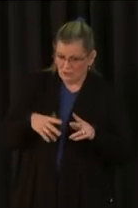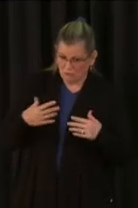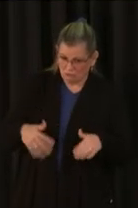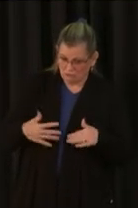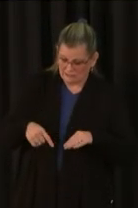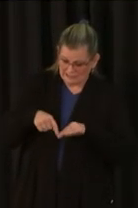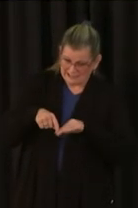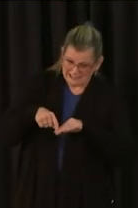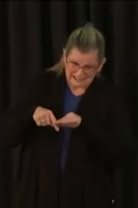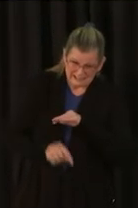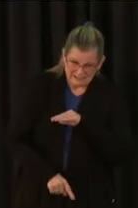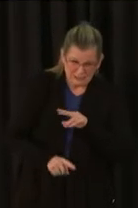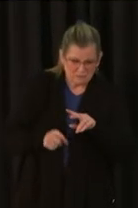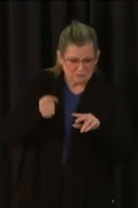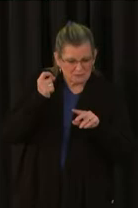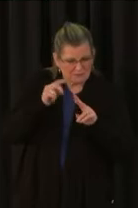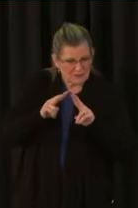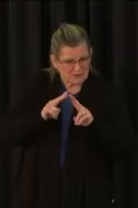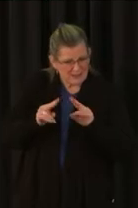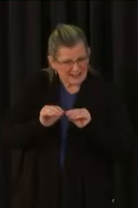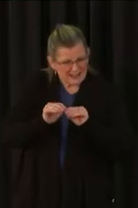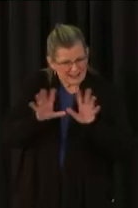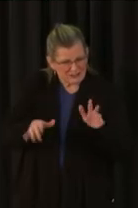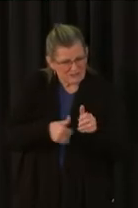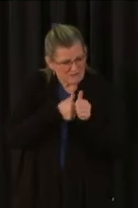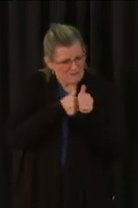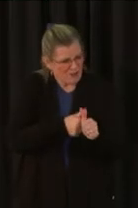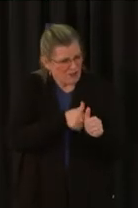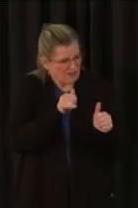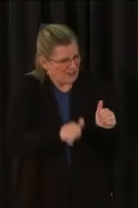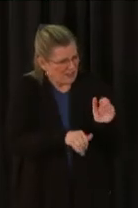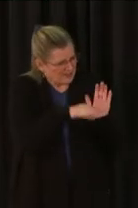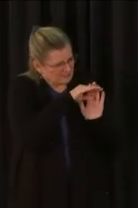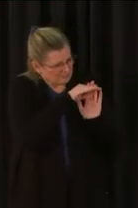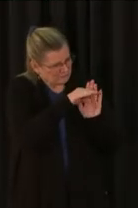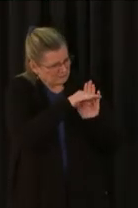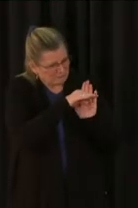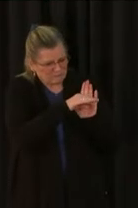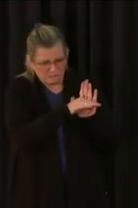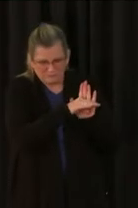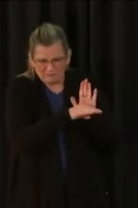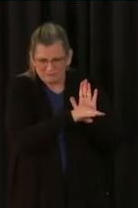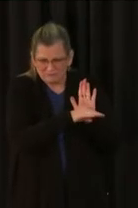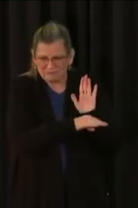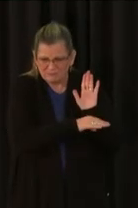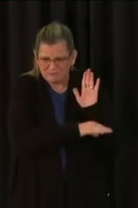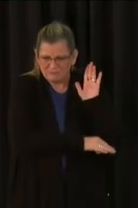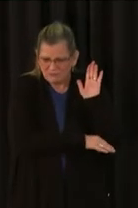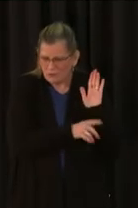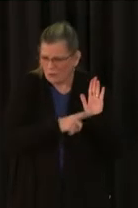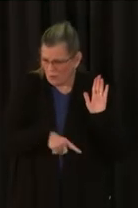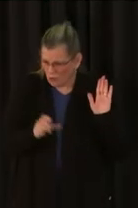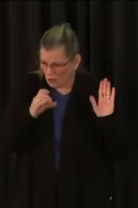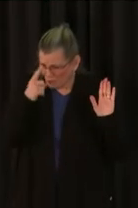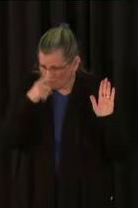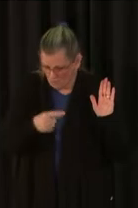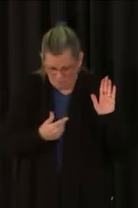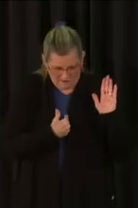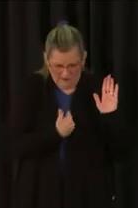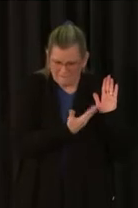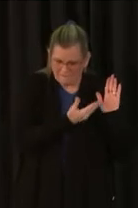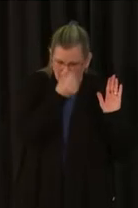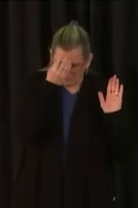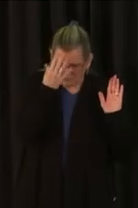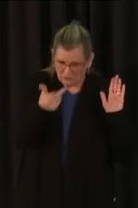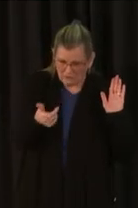detailed application guide that takes you through step by step exactly what we're asking for and what we're looking for. We strongly encourage that